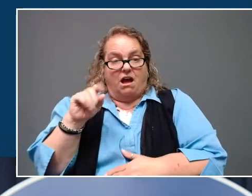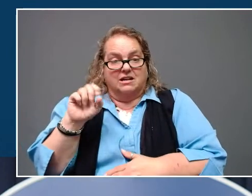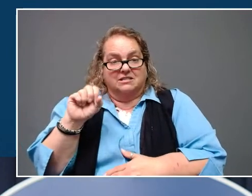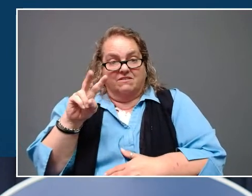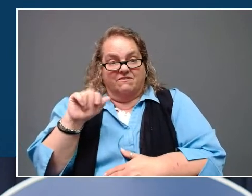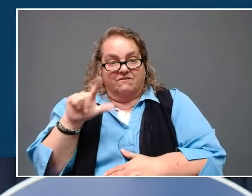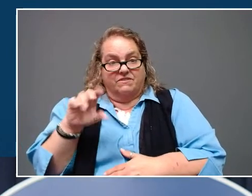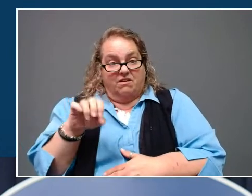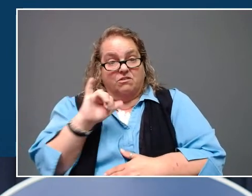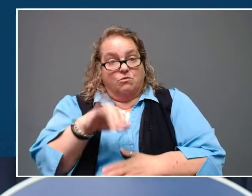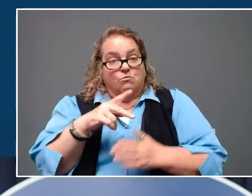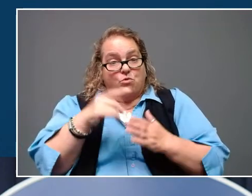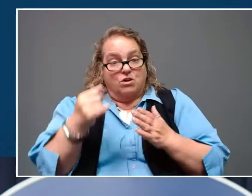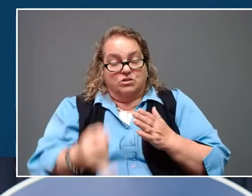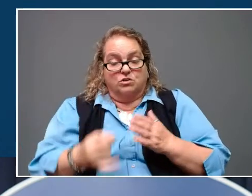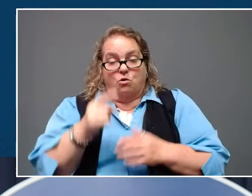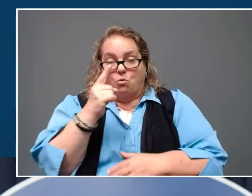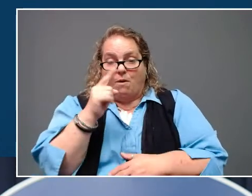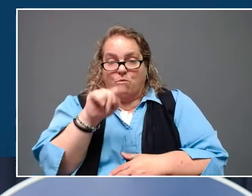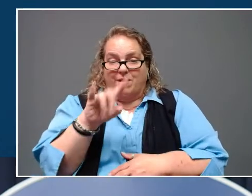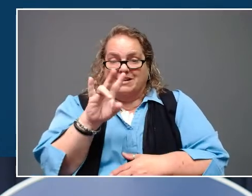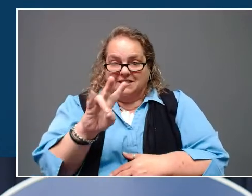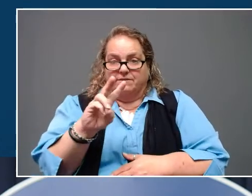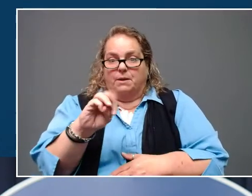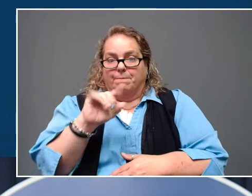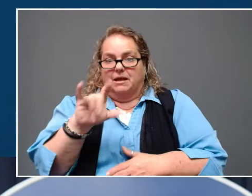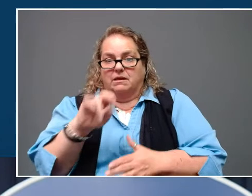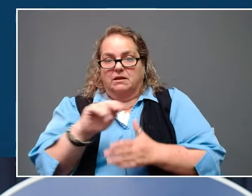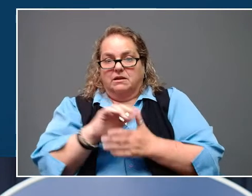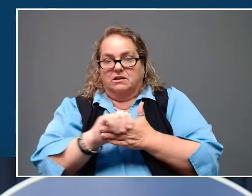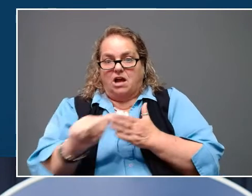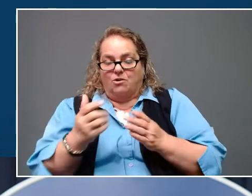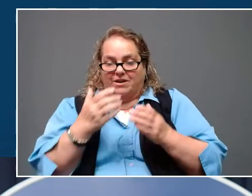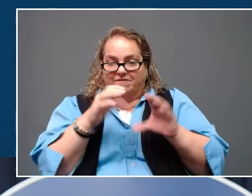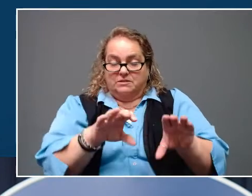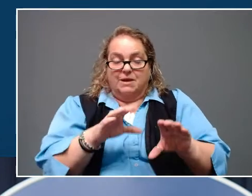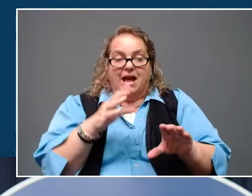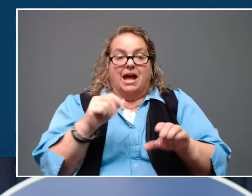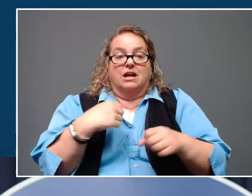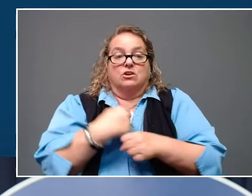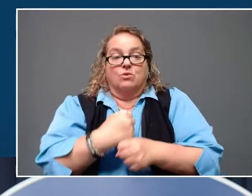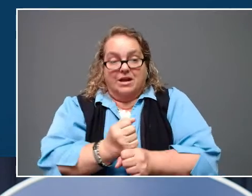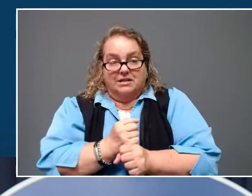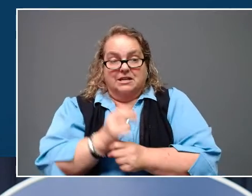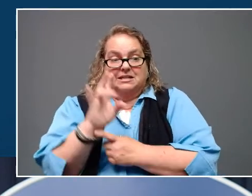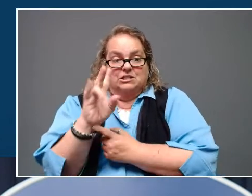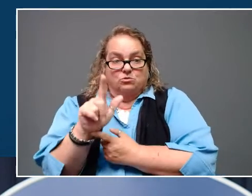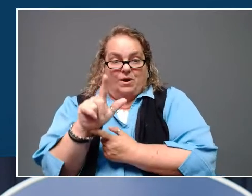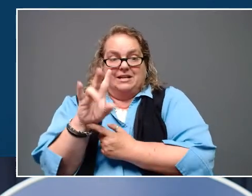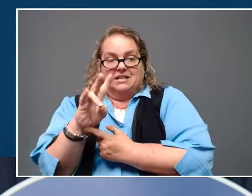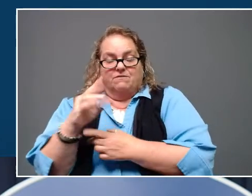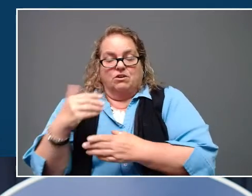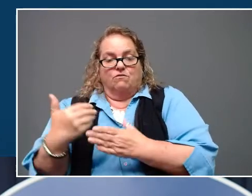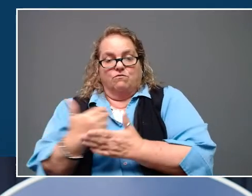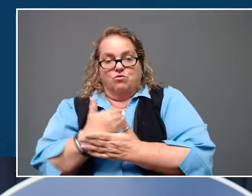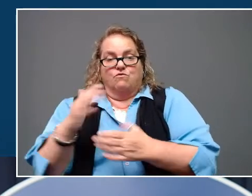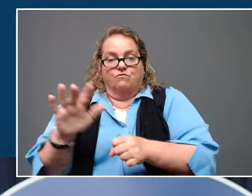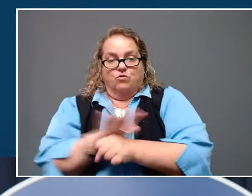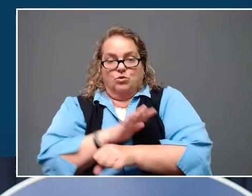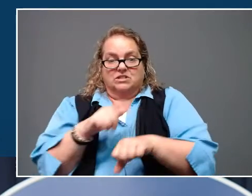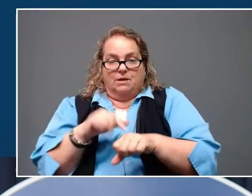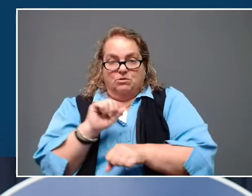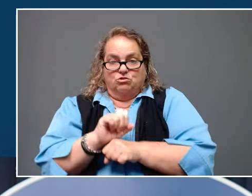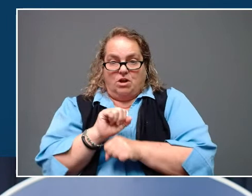a $1.7 million investment and create 27 full-time jobs in that community. The